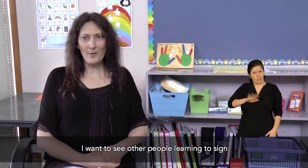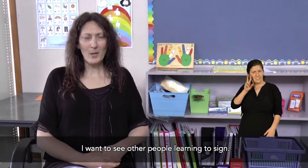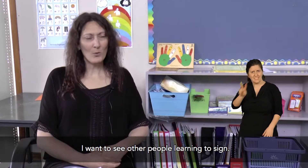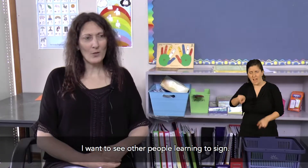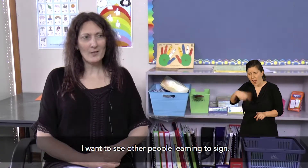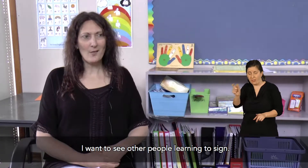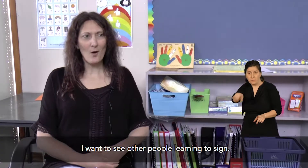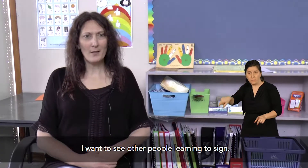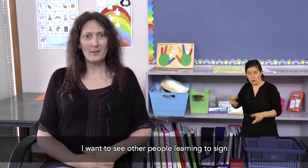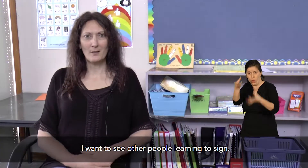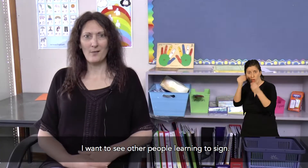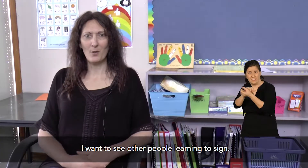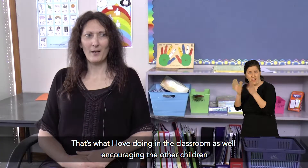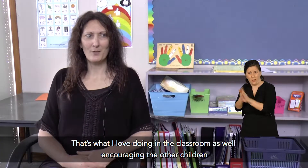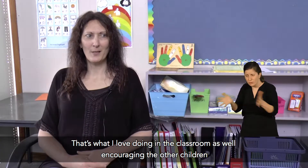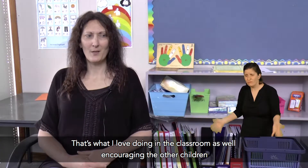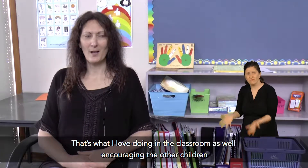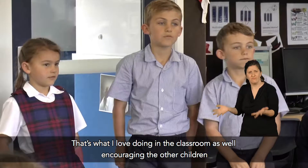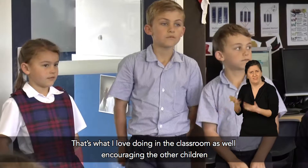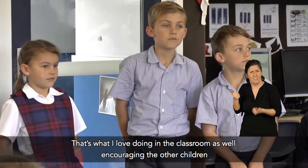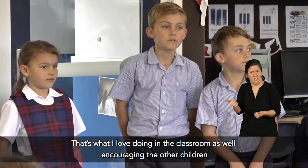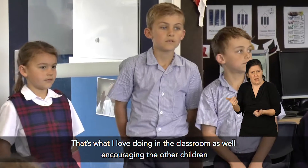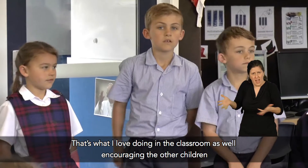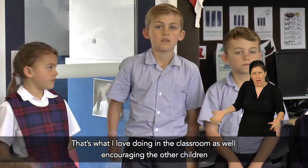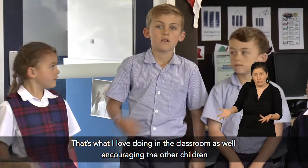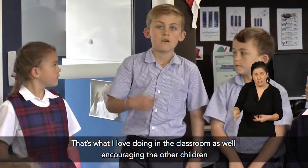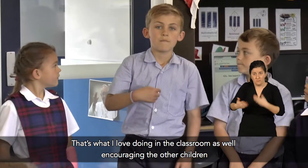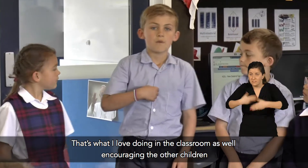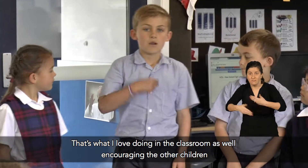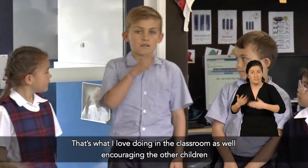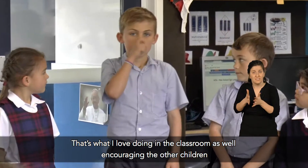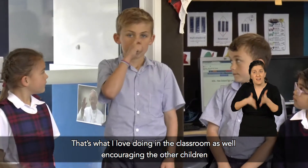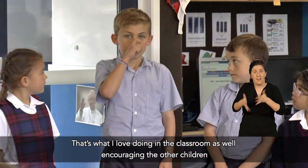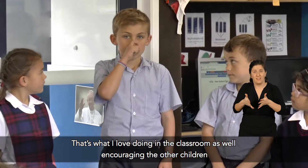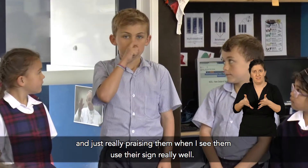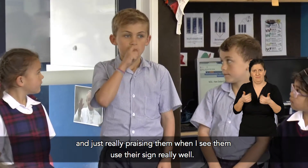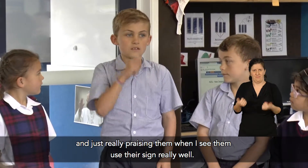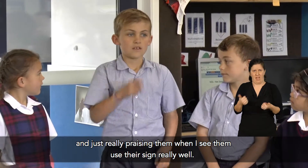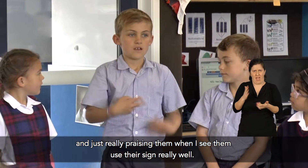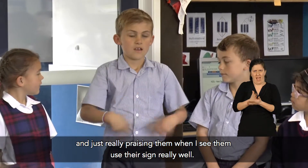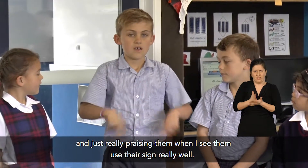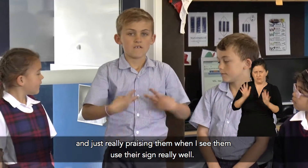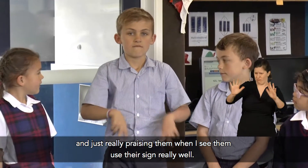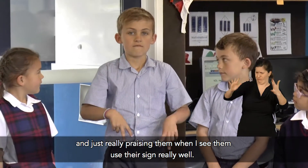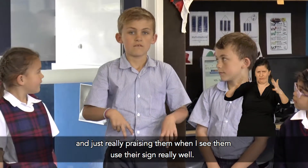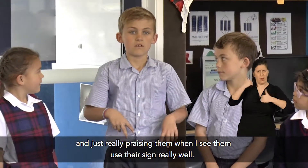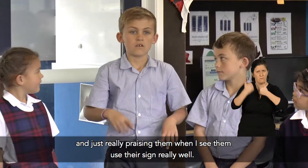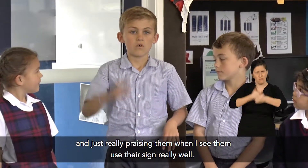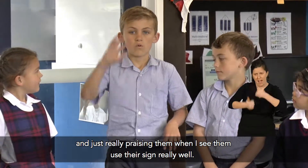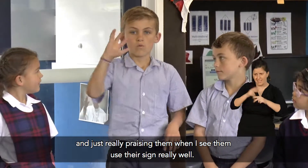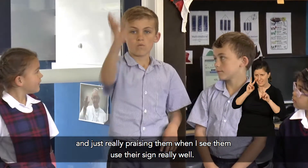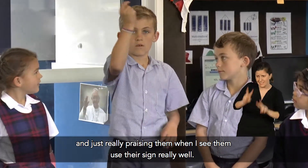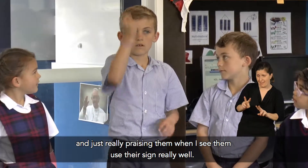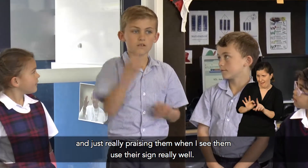want to see other people learning to sign. That's what I love doing in the classroom as well, encouraging the other children and just